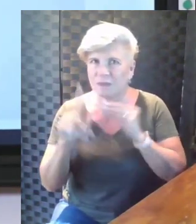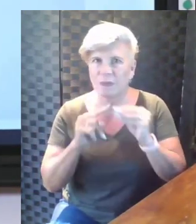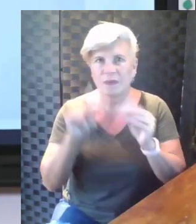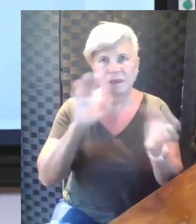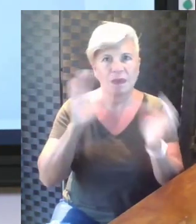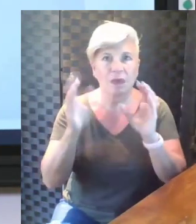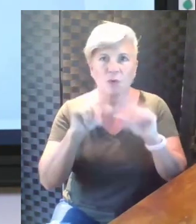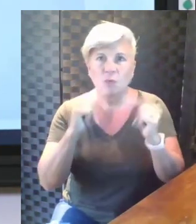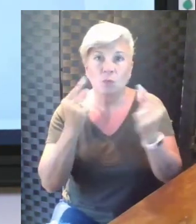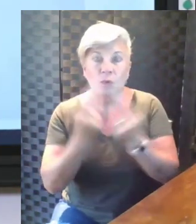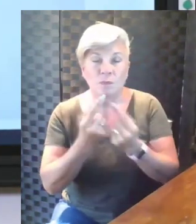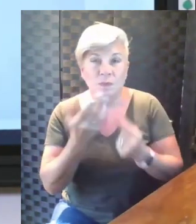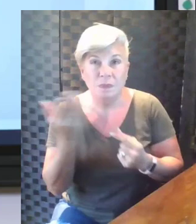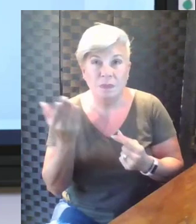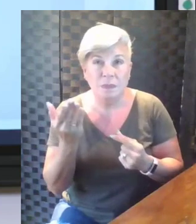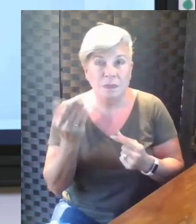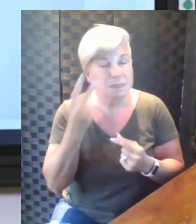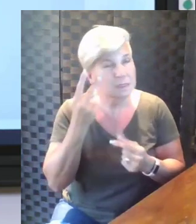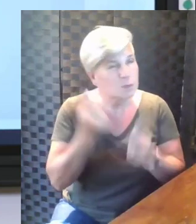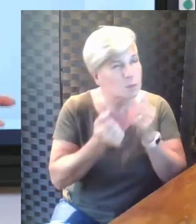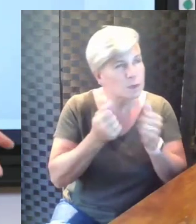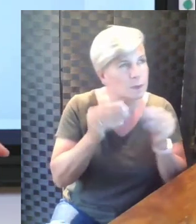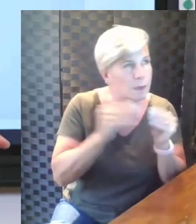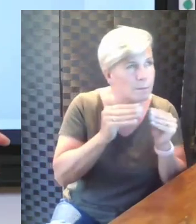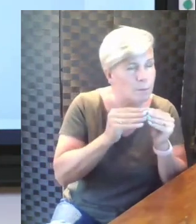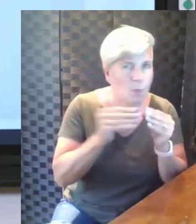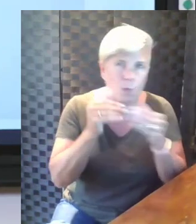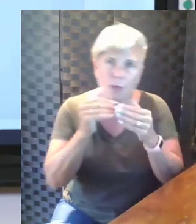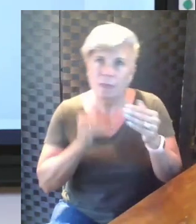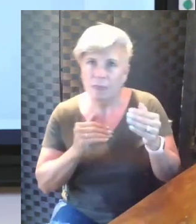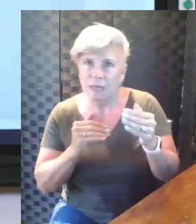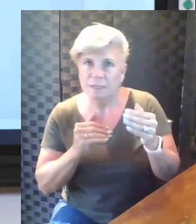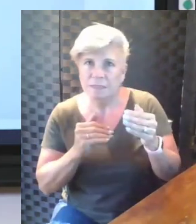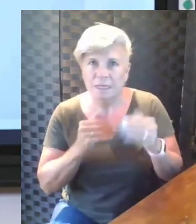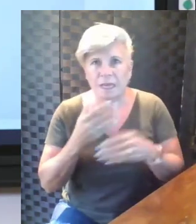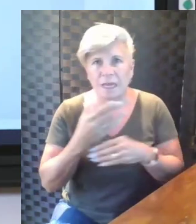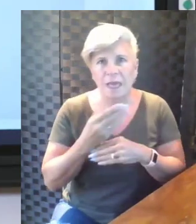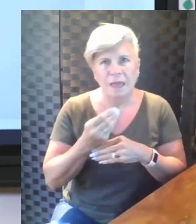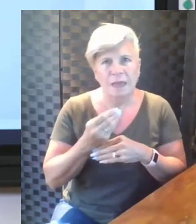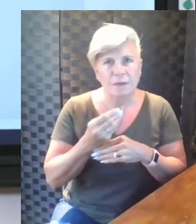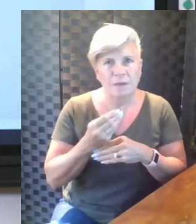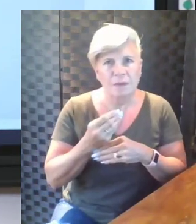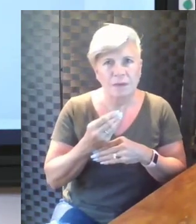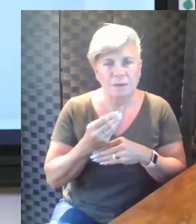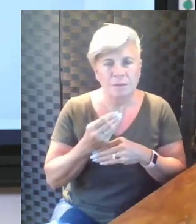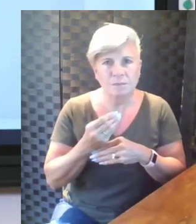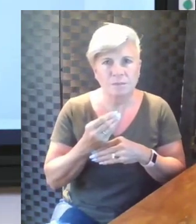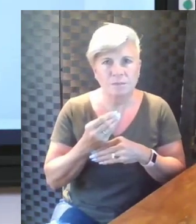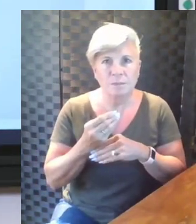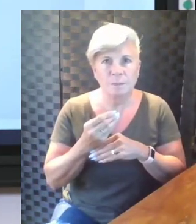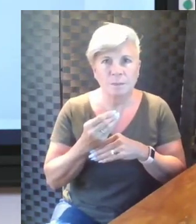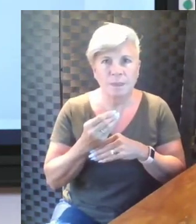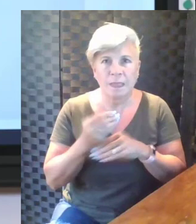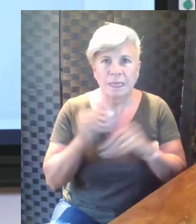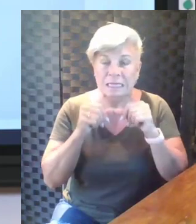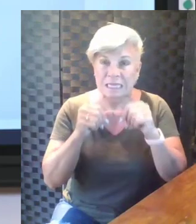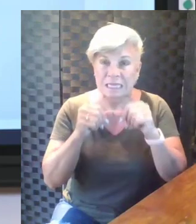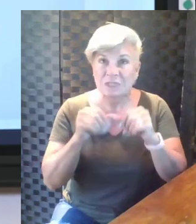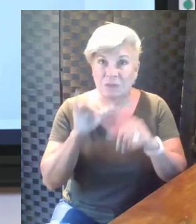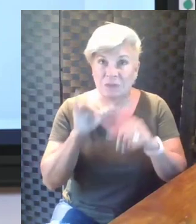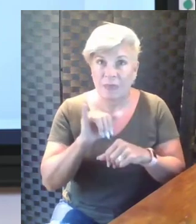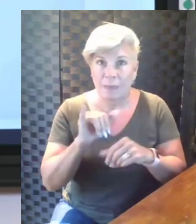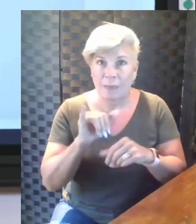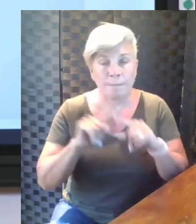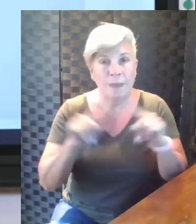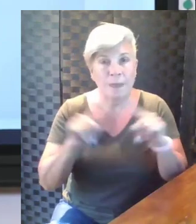groups of objects to see which one had more and which one had less. And we're going to kind of build on that as we go through the next few lessons, but